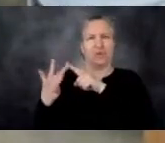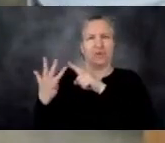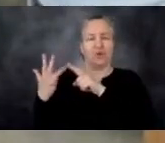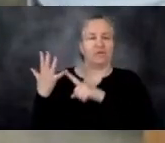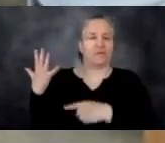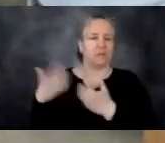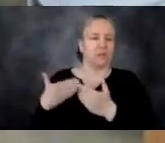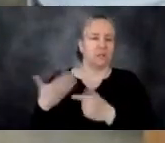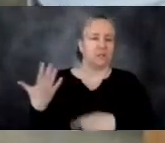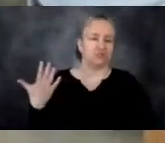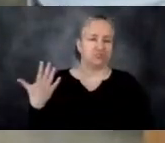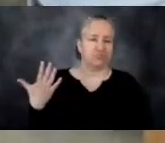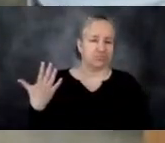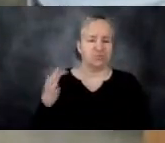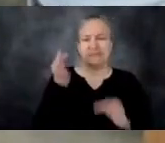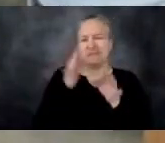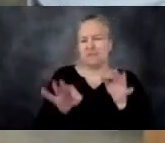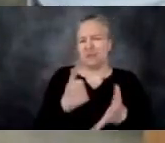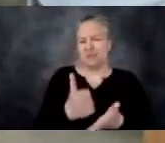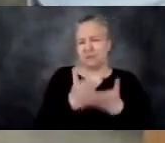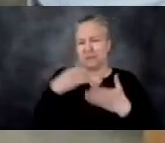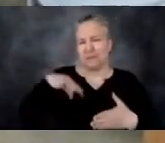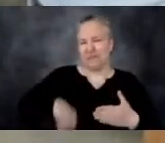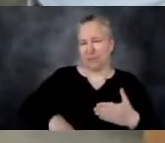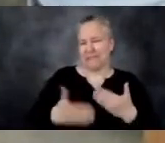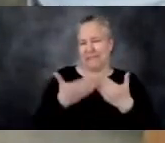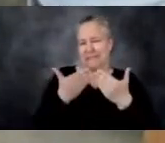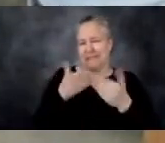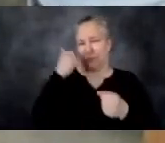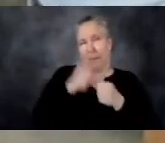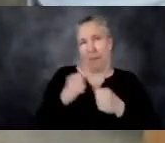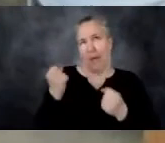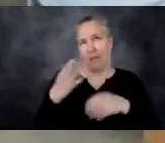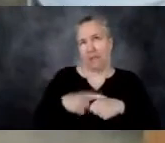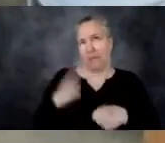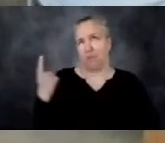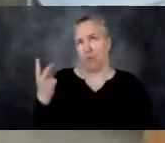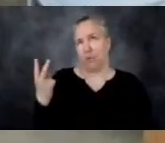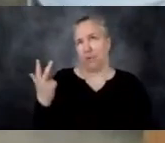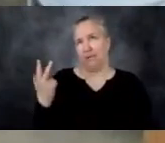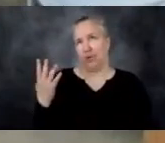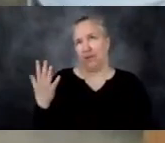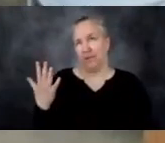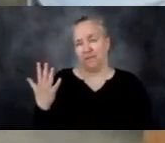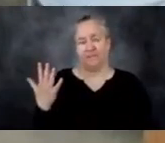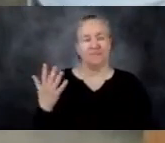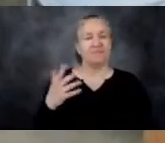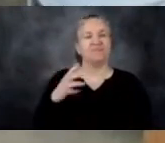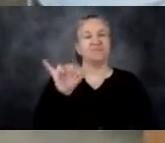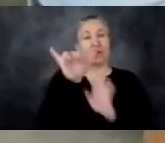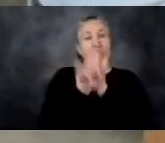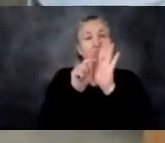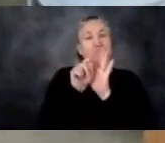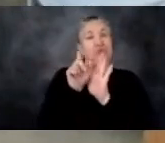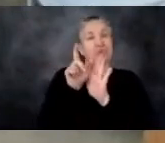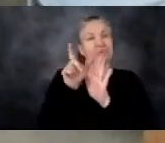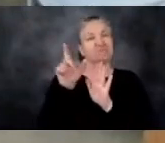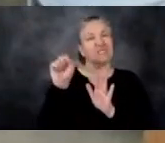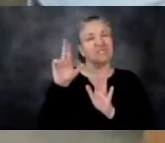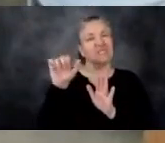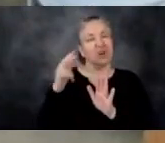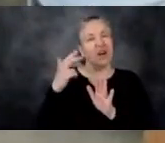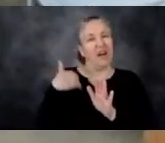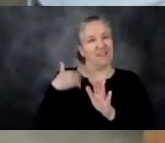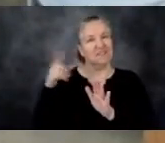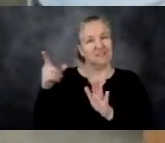find to be really simple, helpful, and easy. And like I said, I know we've got a YouTube channel that or a YouTube video that Sarah put up that you guys